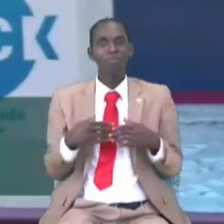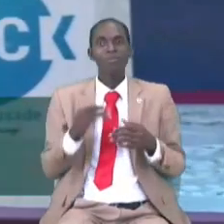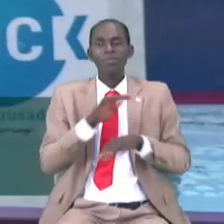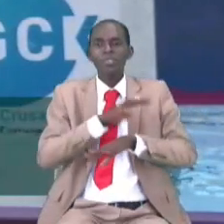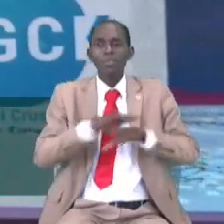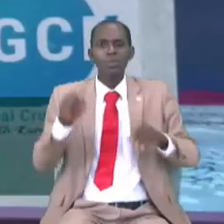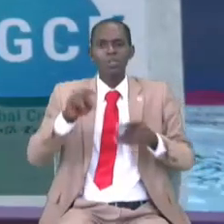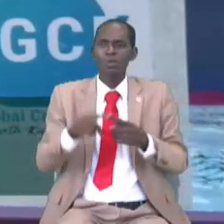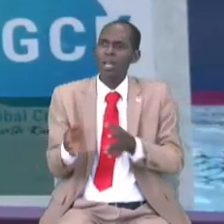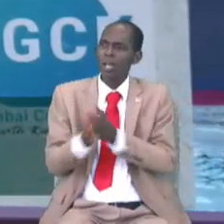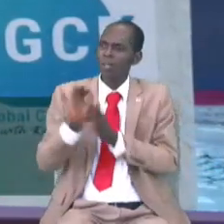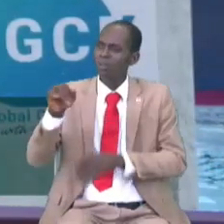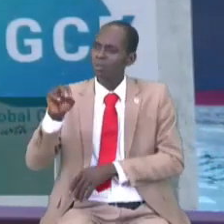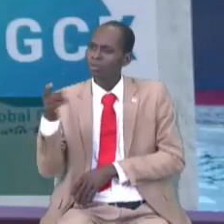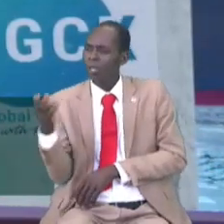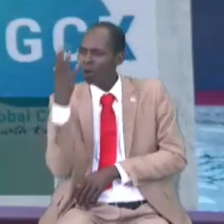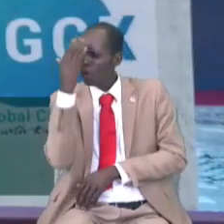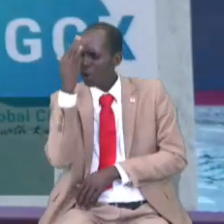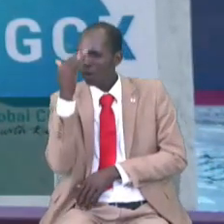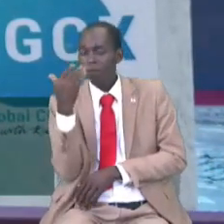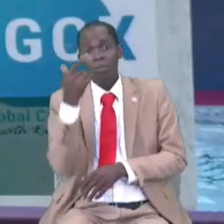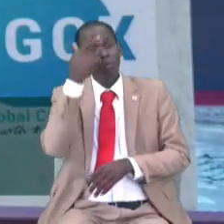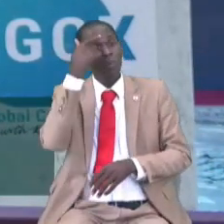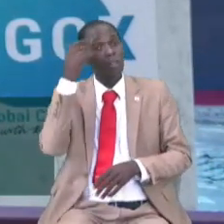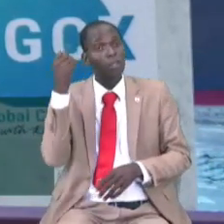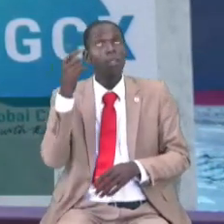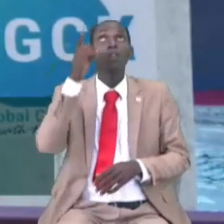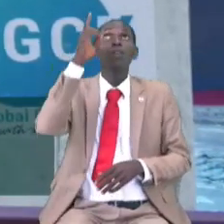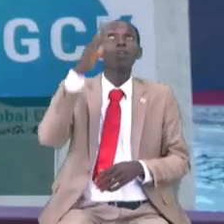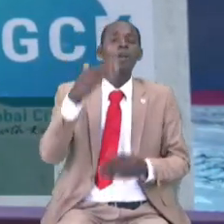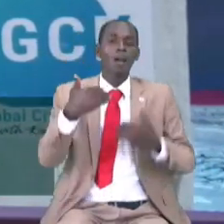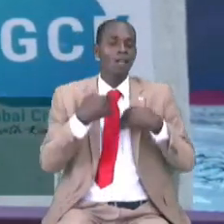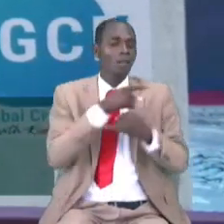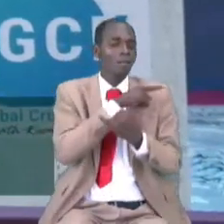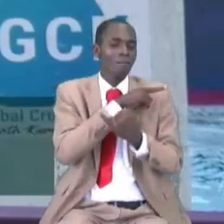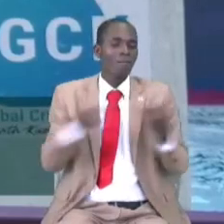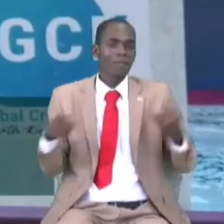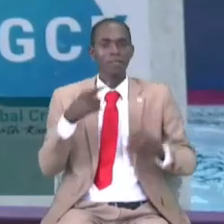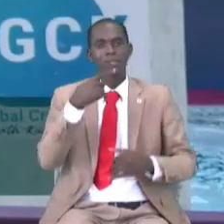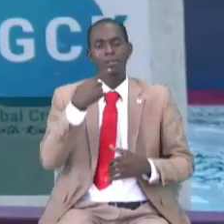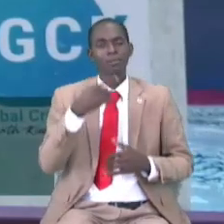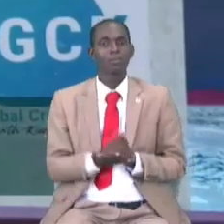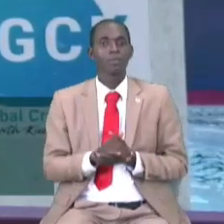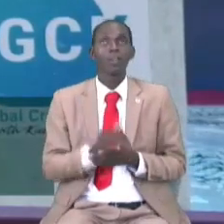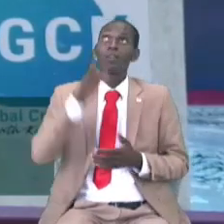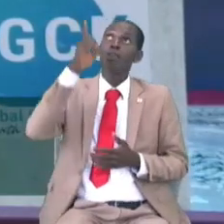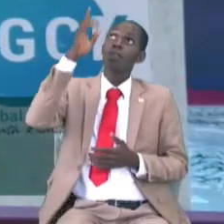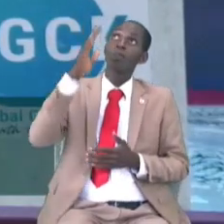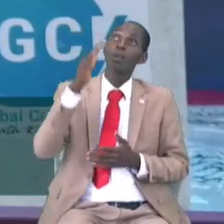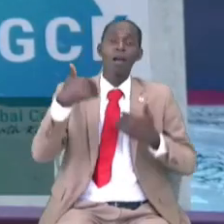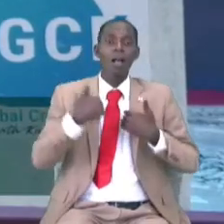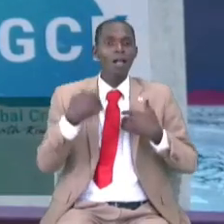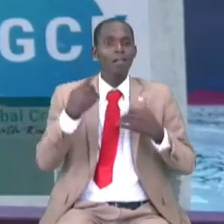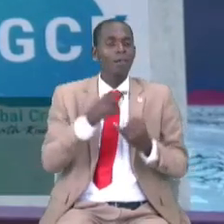the final say. God has the final will. God is